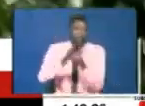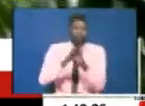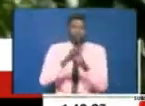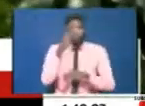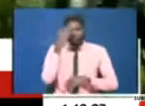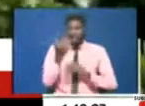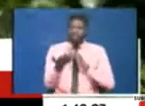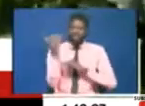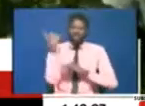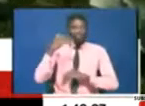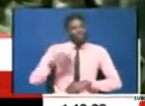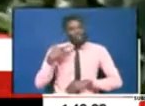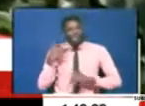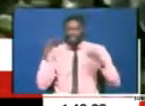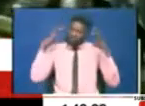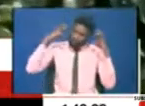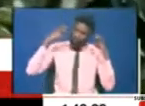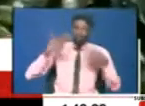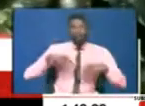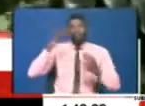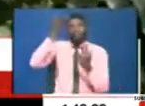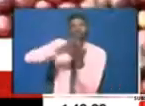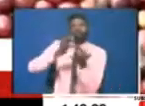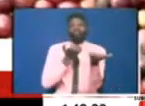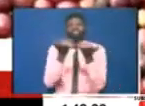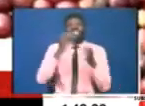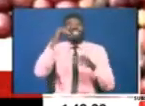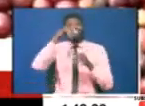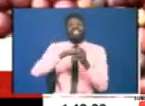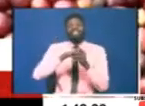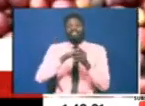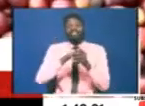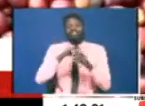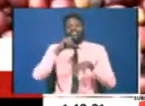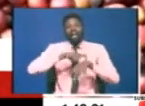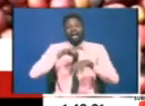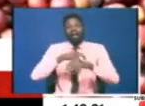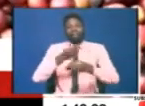frustrated by middlemen in the trade. Hibak Said for Lunchtime News.